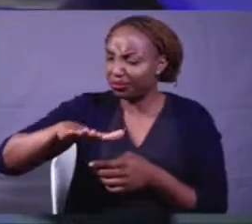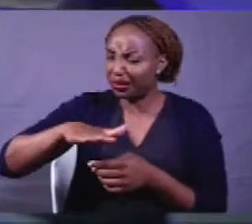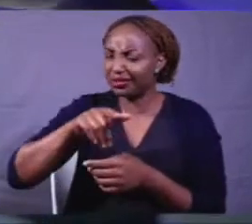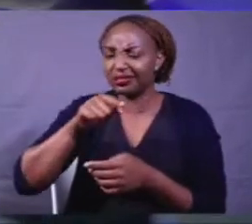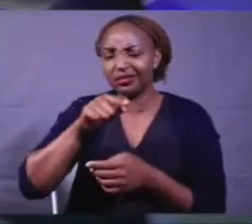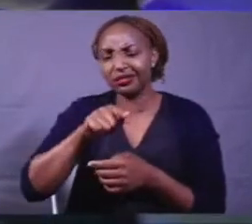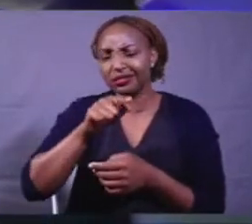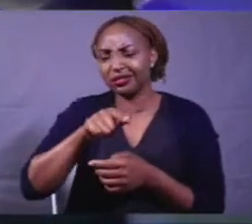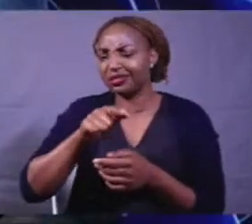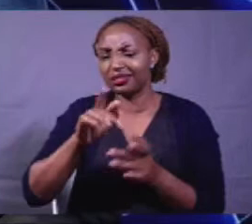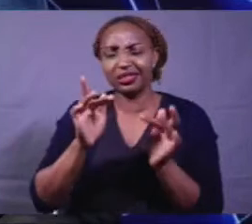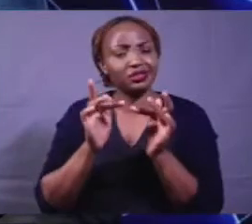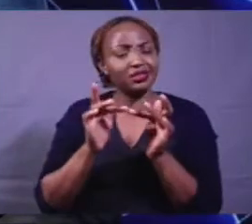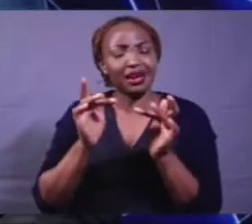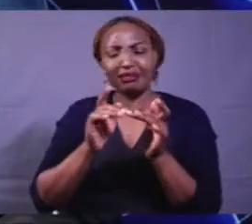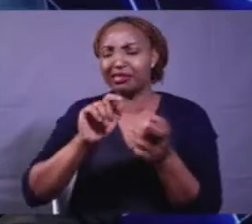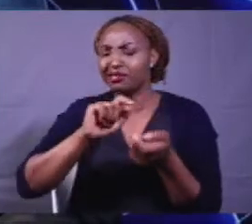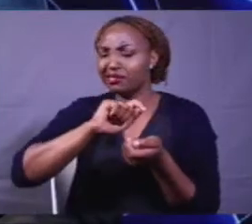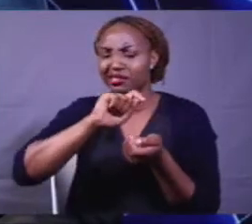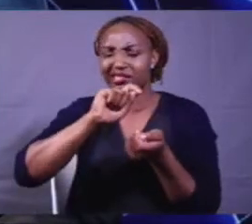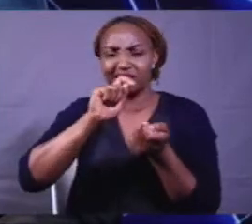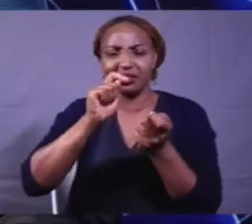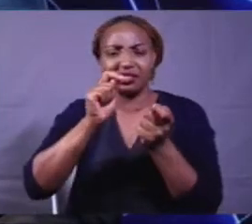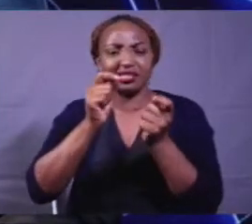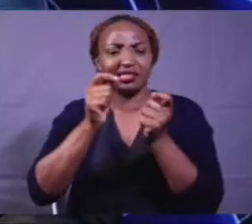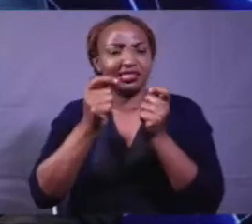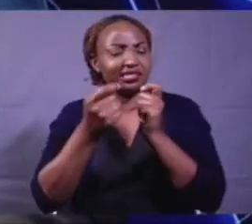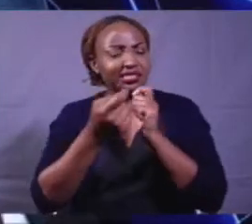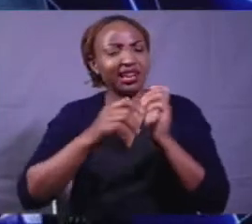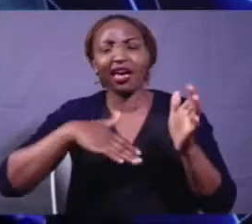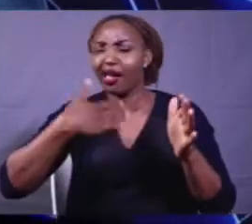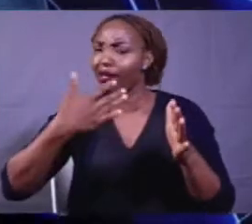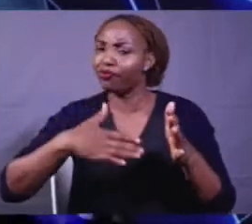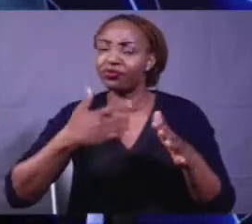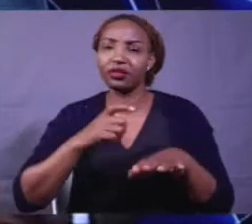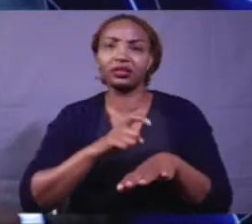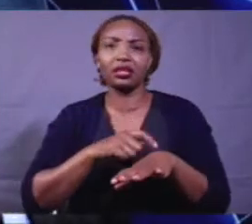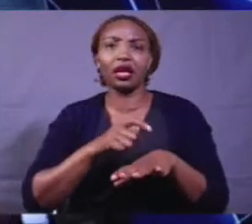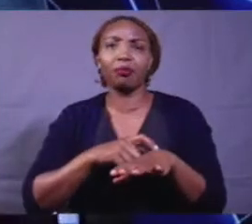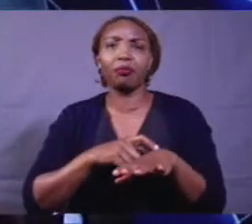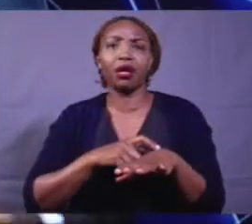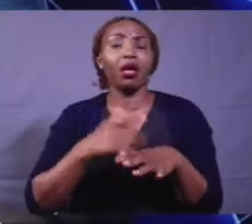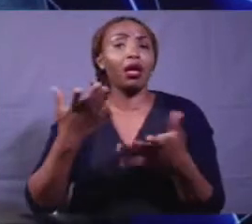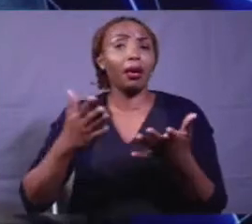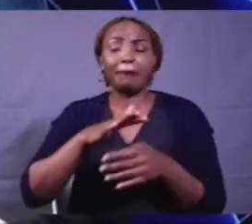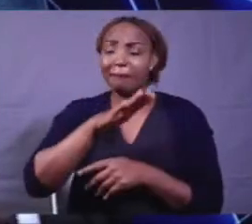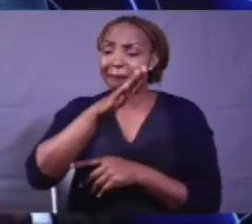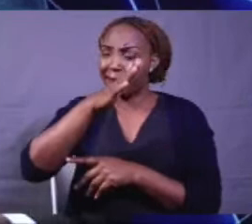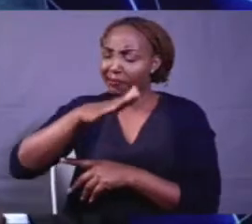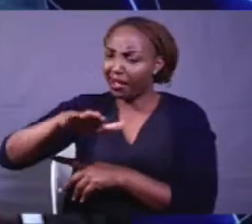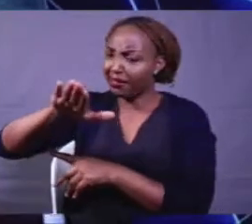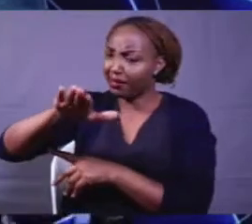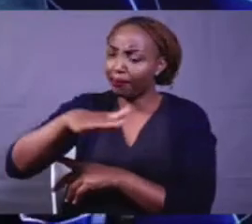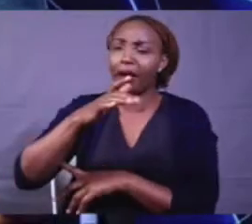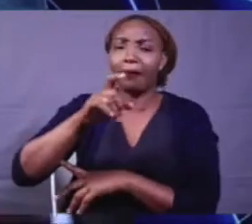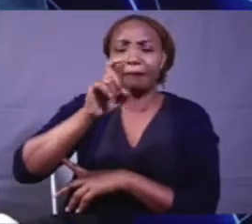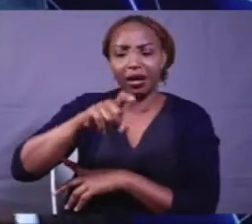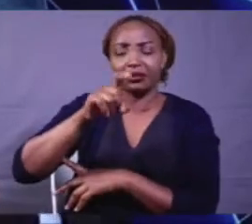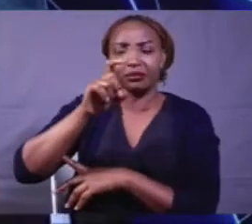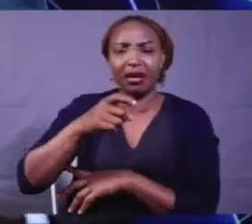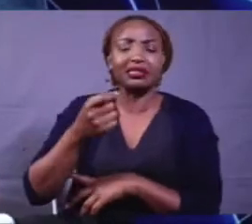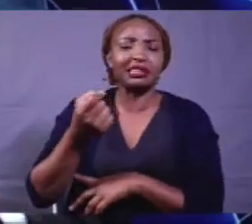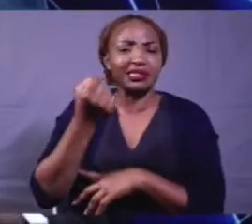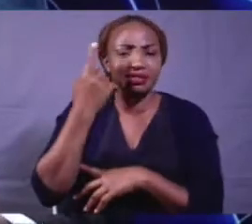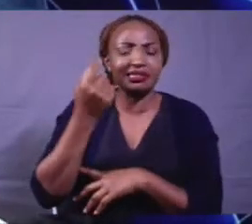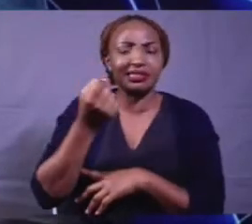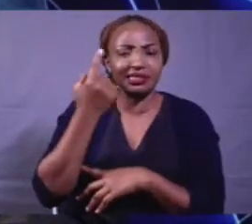time, the law has to be, the lawmakers have to work very hard to keep capturing the new violations that will come up, even